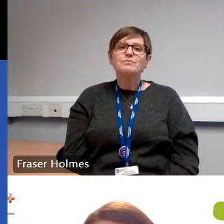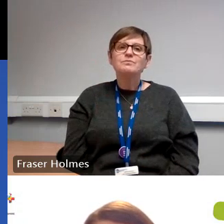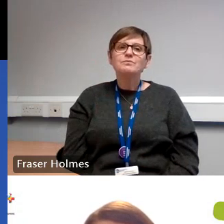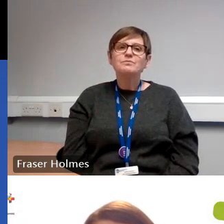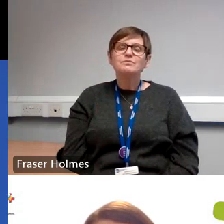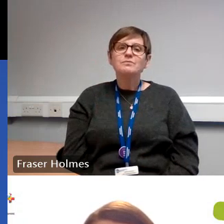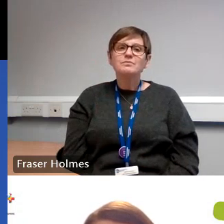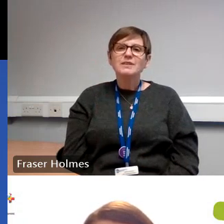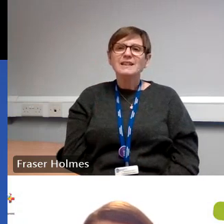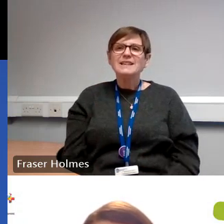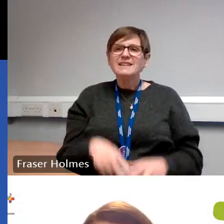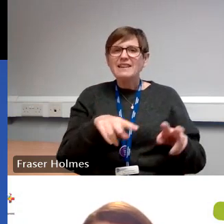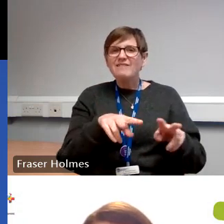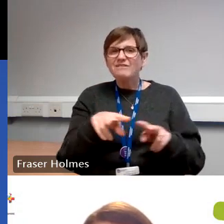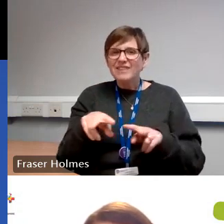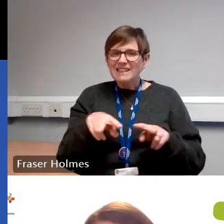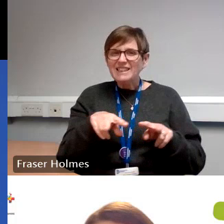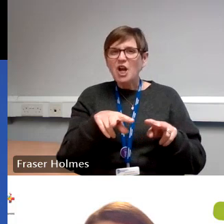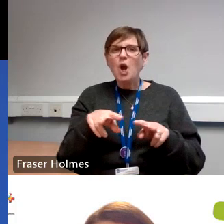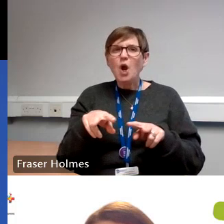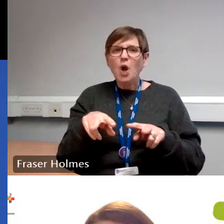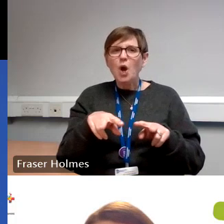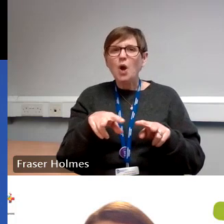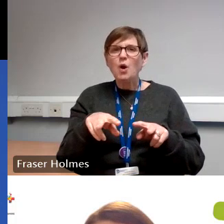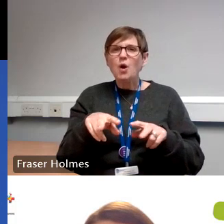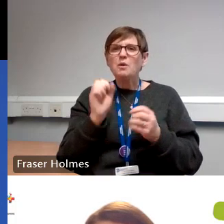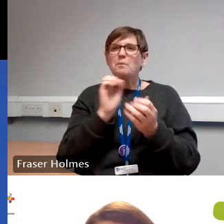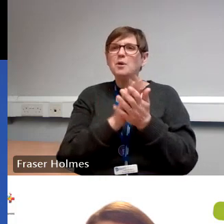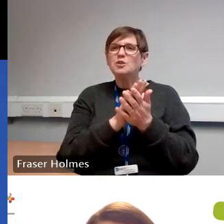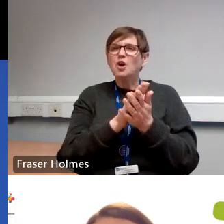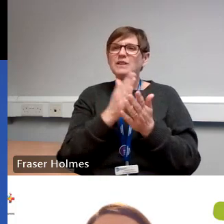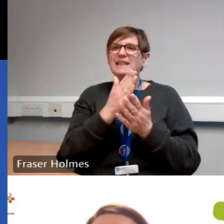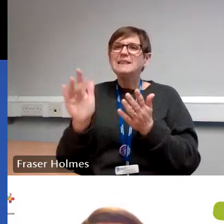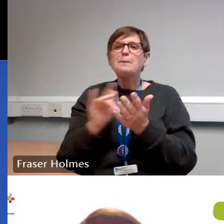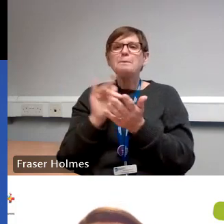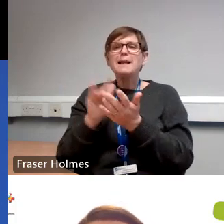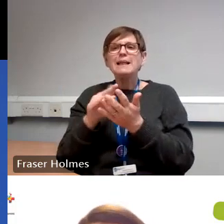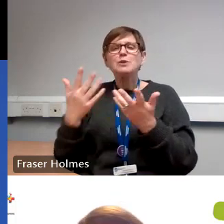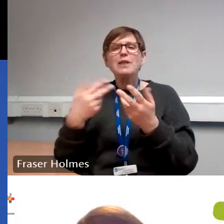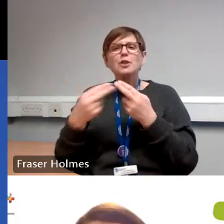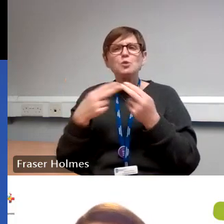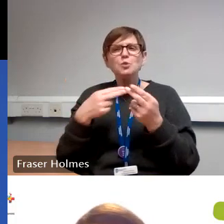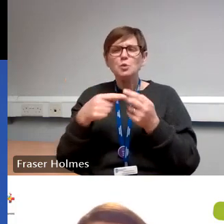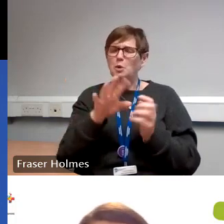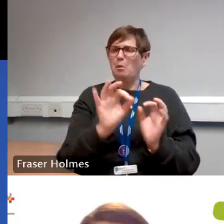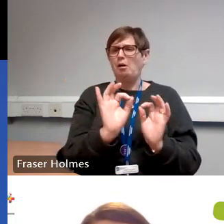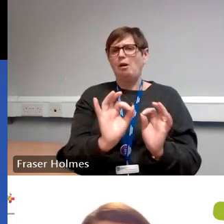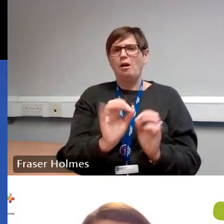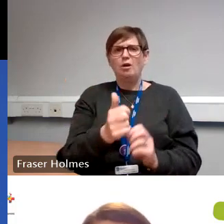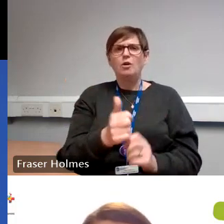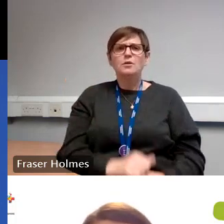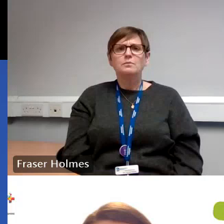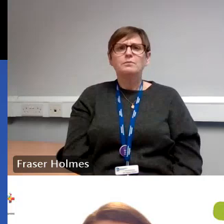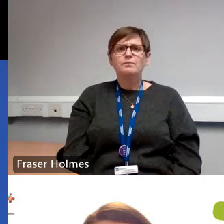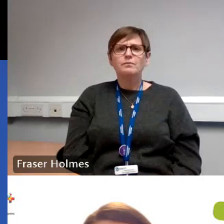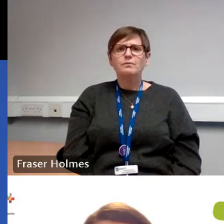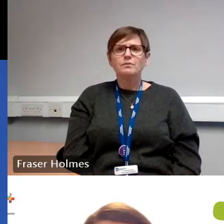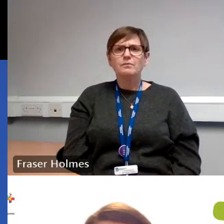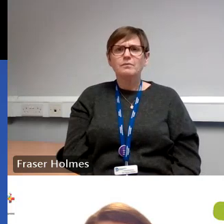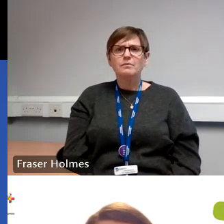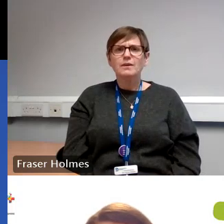There's that video of East that went on East Midlands Today, which was a really great case study. Mm-hmm. But an actual patient